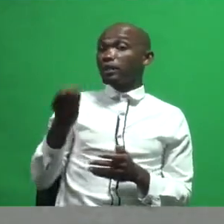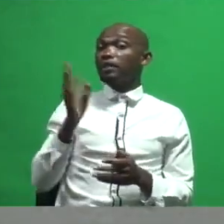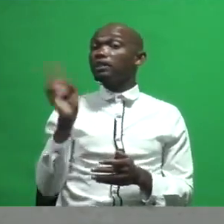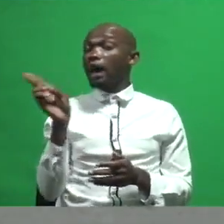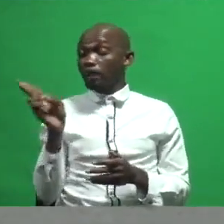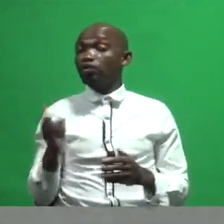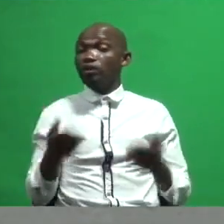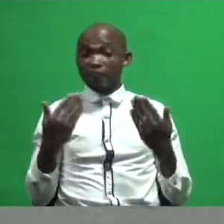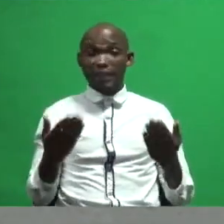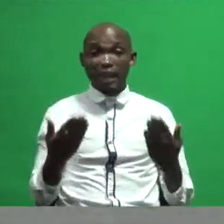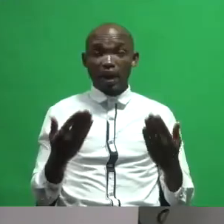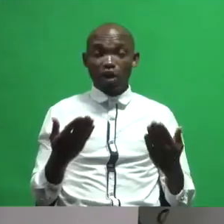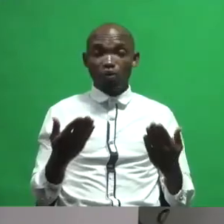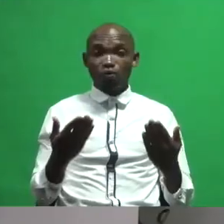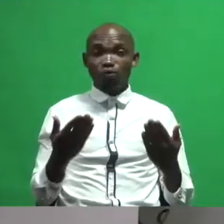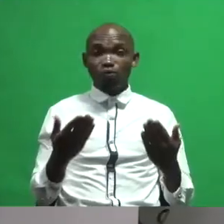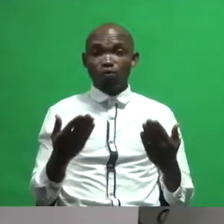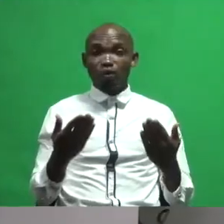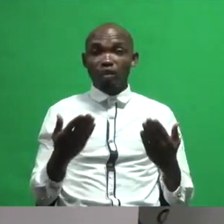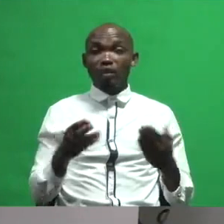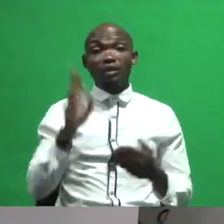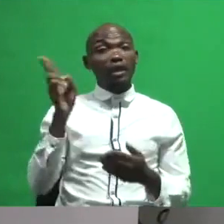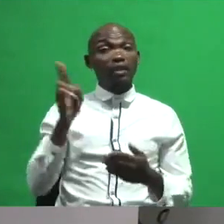And this hydrogen now,